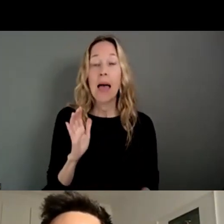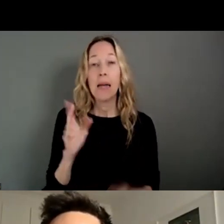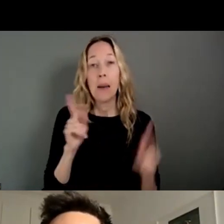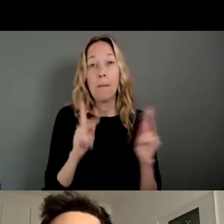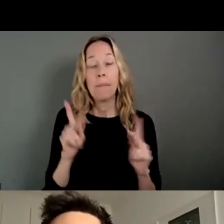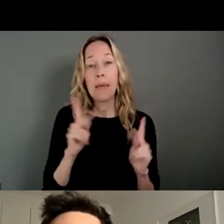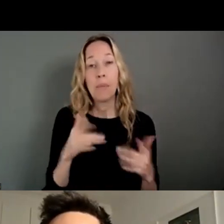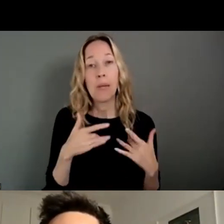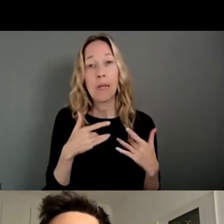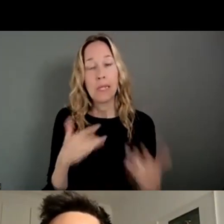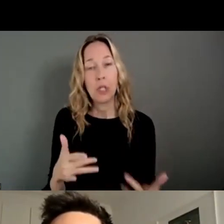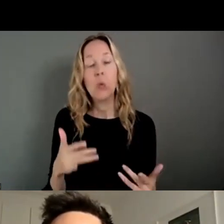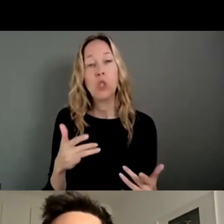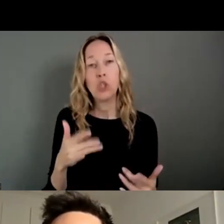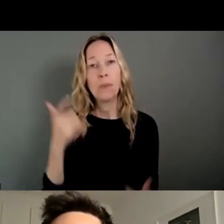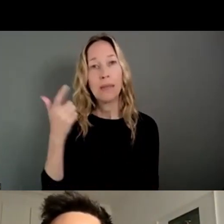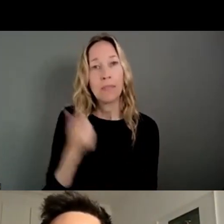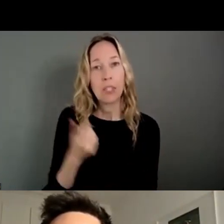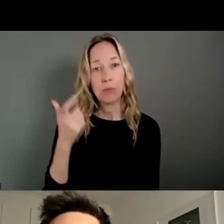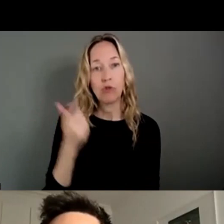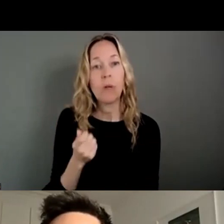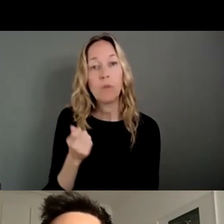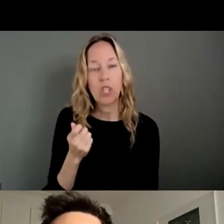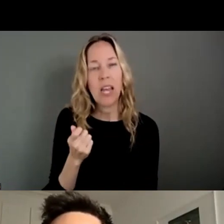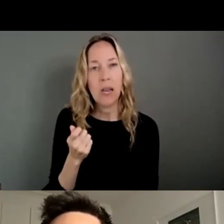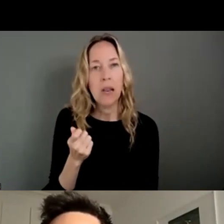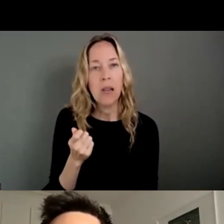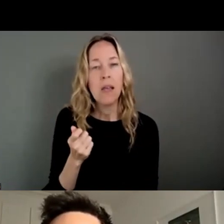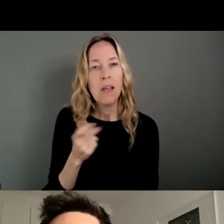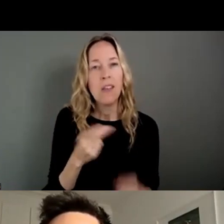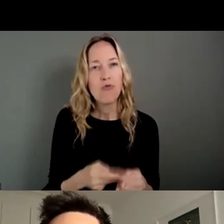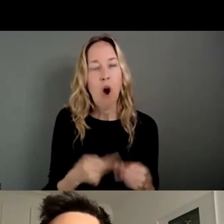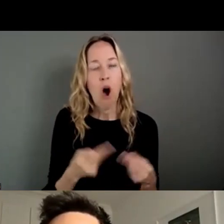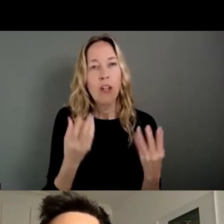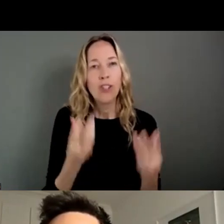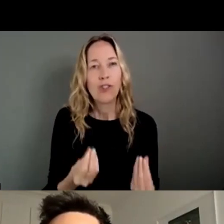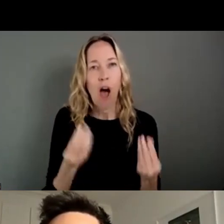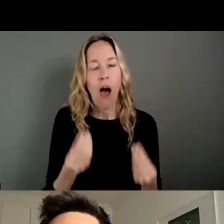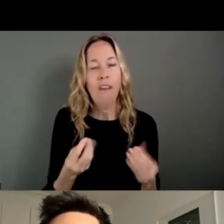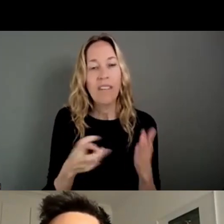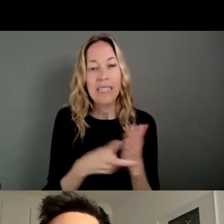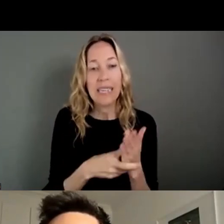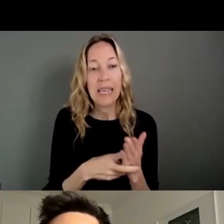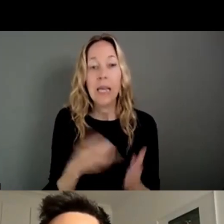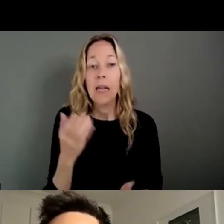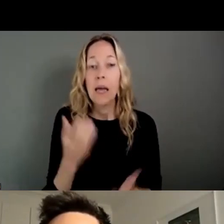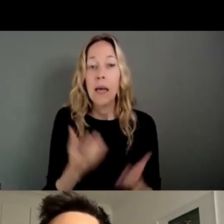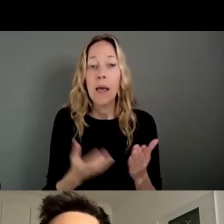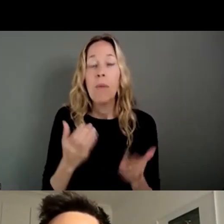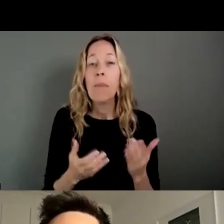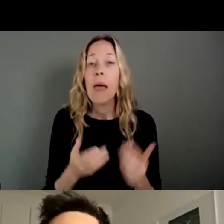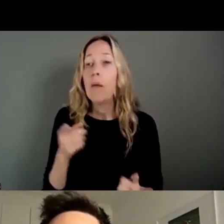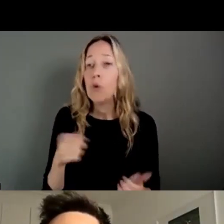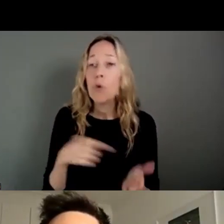more of a soft ticket sort of a situation. And you might not go back ever, or maybe not for 5 or 8 years to play that